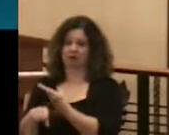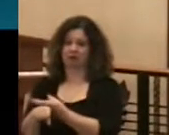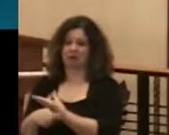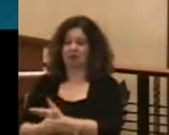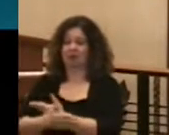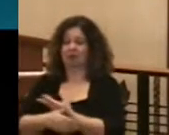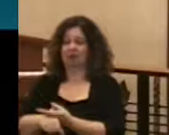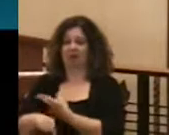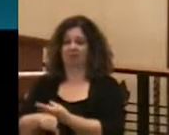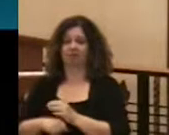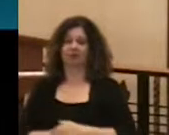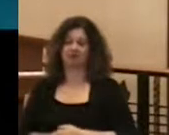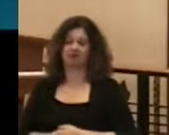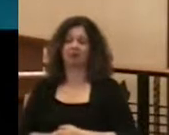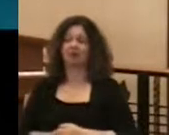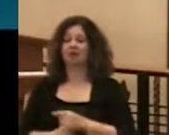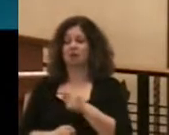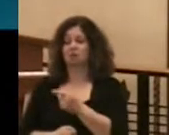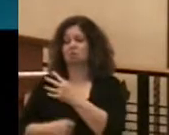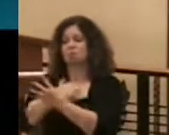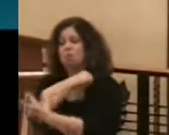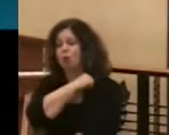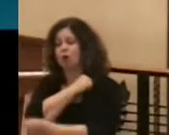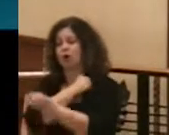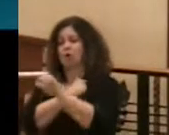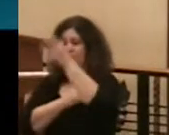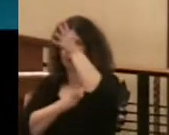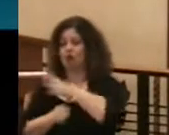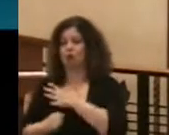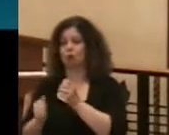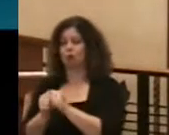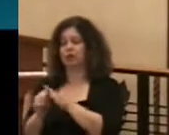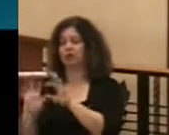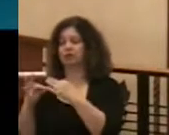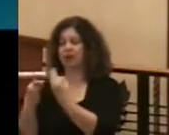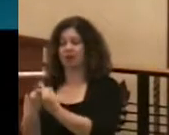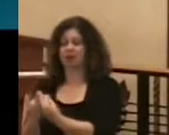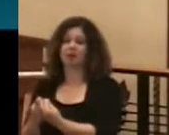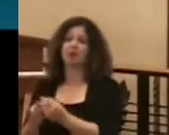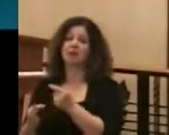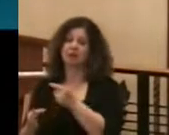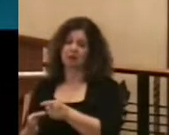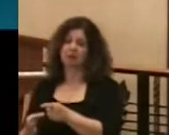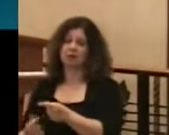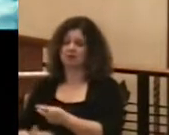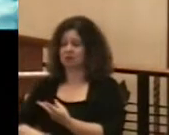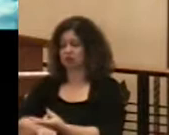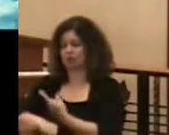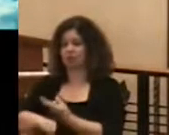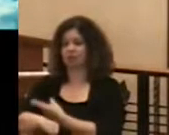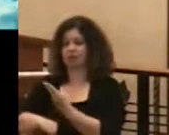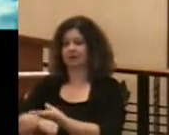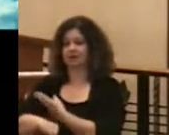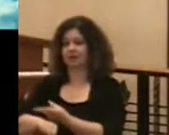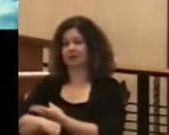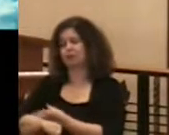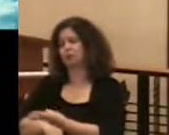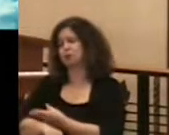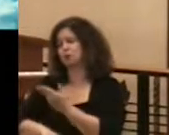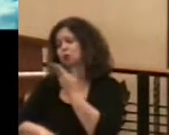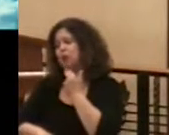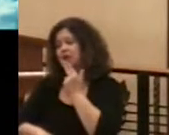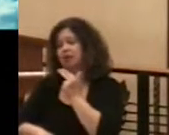fare and drink from his cup and lie in his bosom, and it was like a daughter to him. Now there came